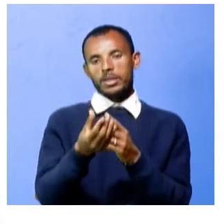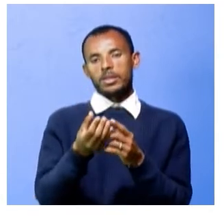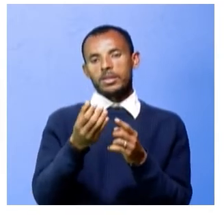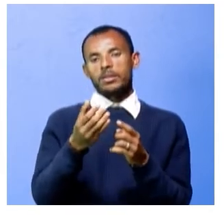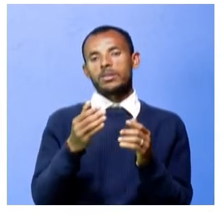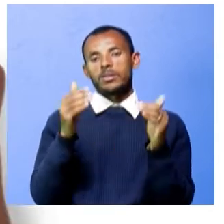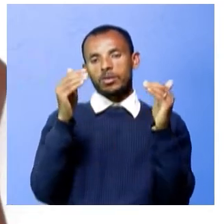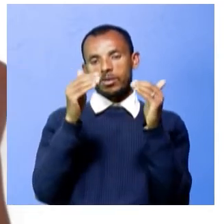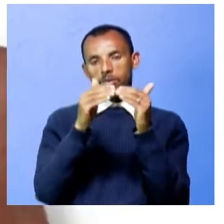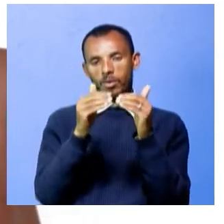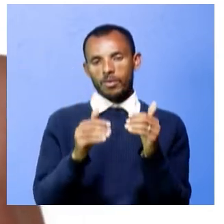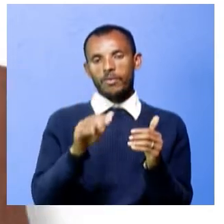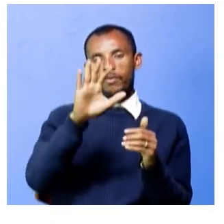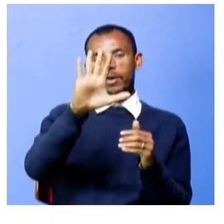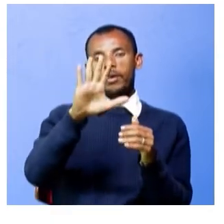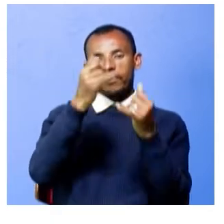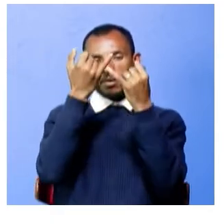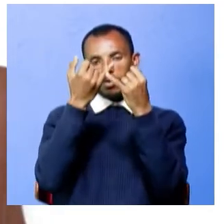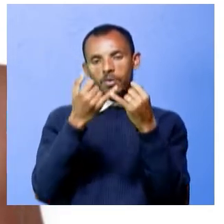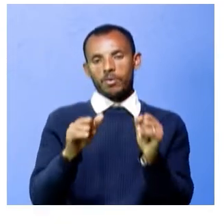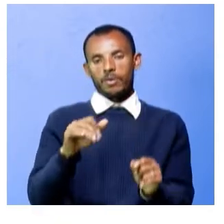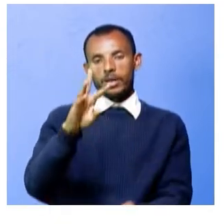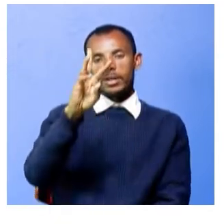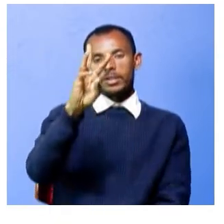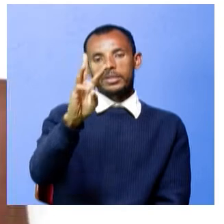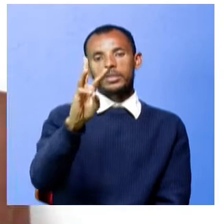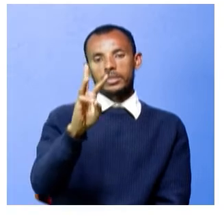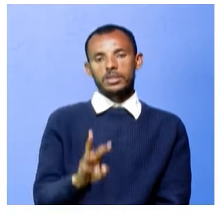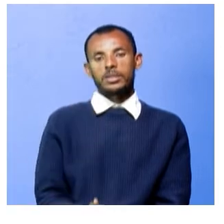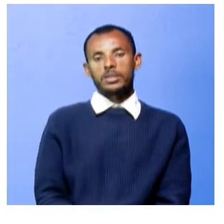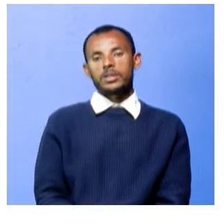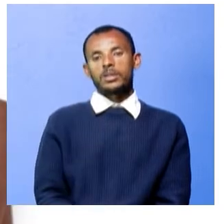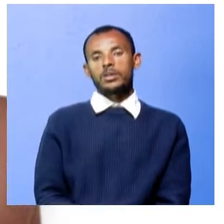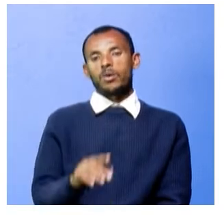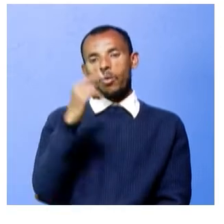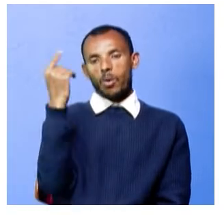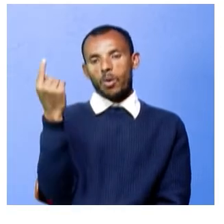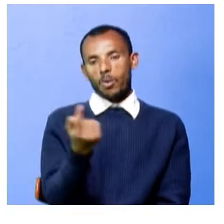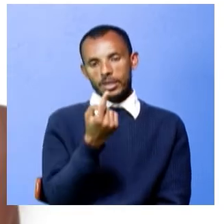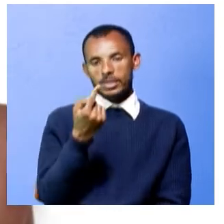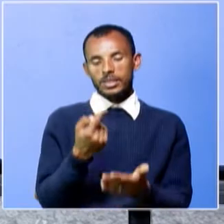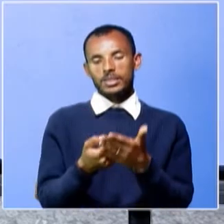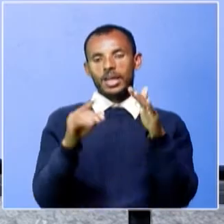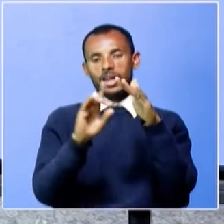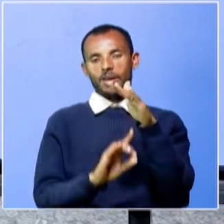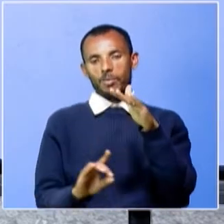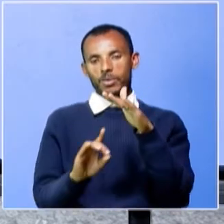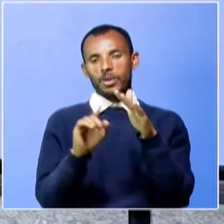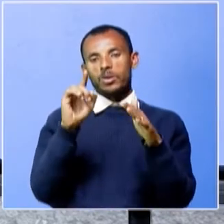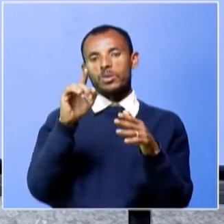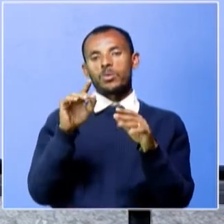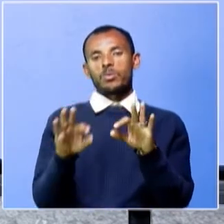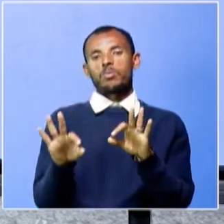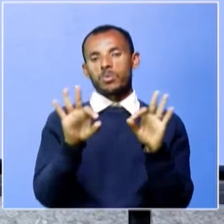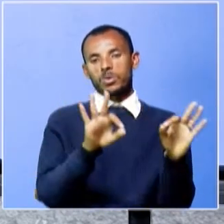is equal to 5 over 6. Okay? Always in the denominator, you need to